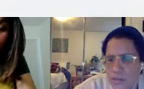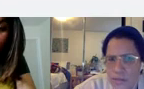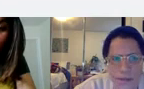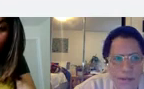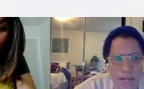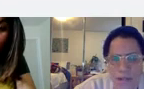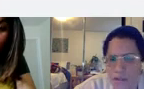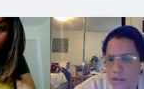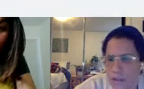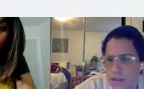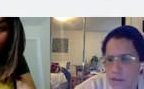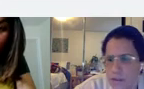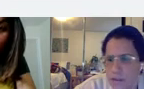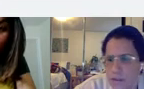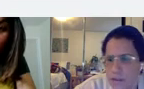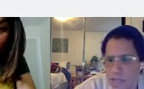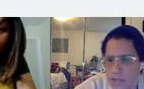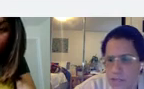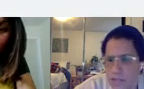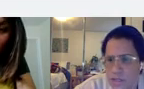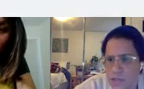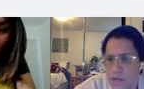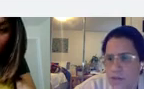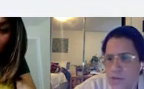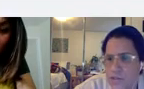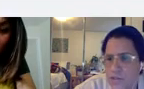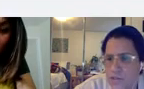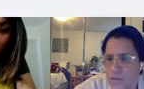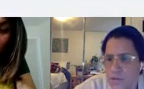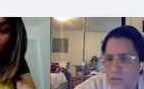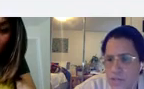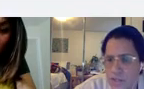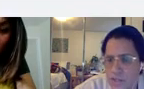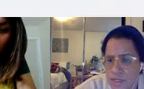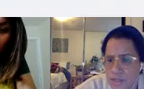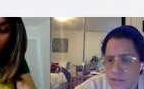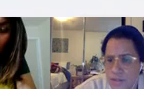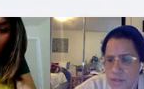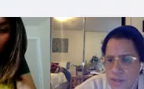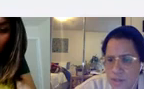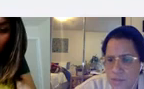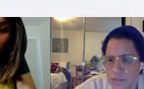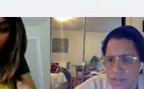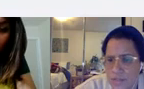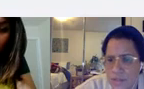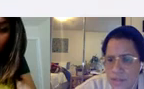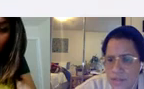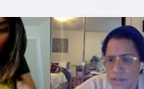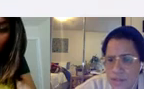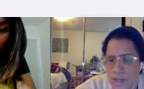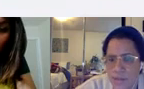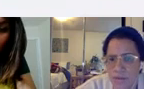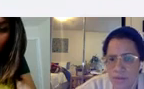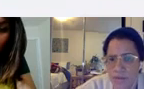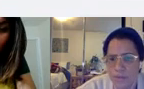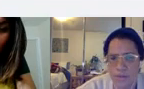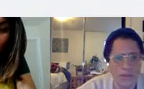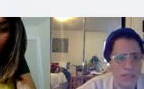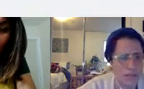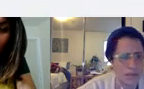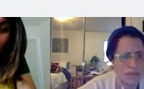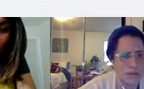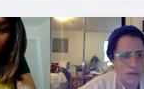action, if I'm not mistaken, is to partner with schools, agencies, business, and